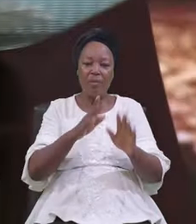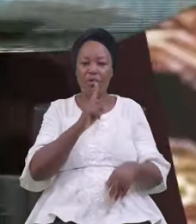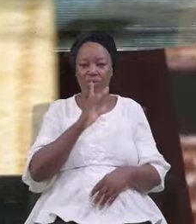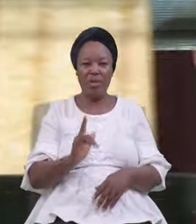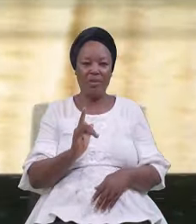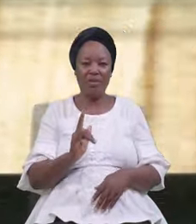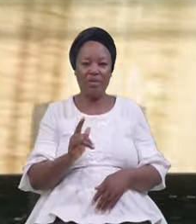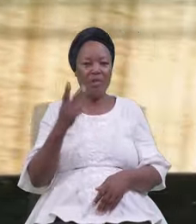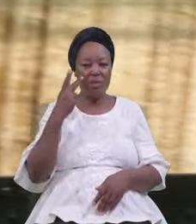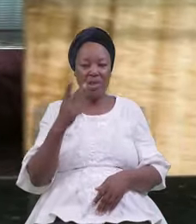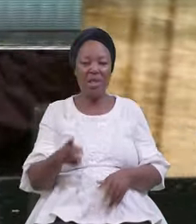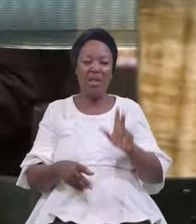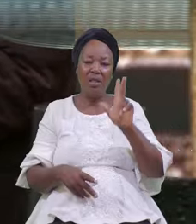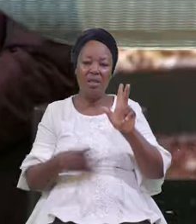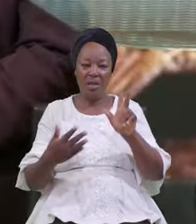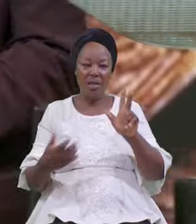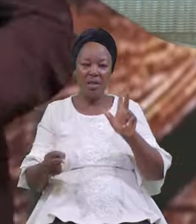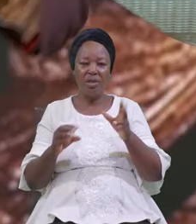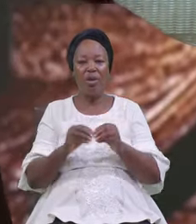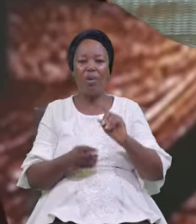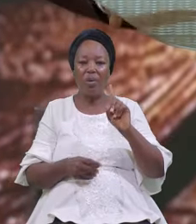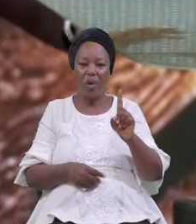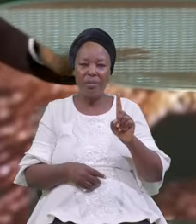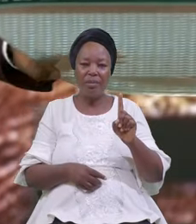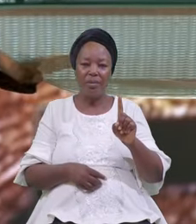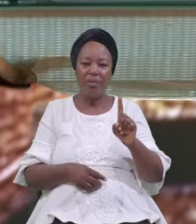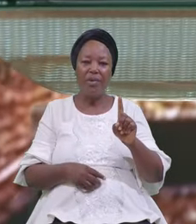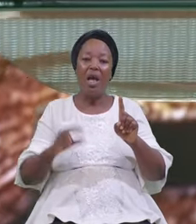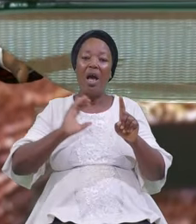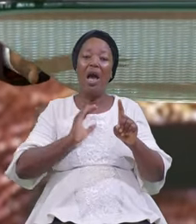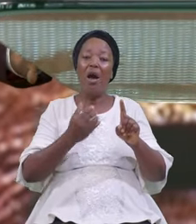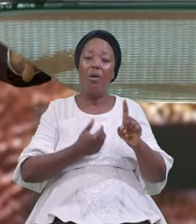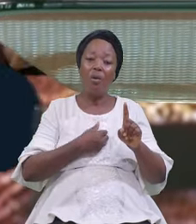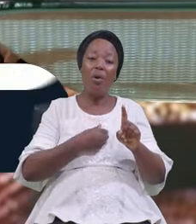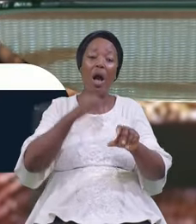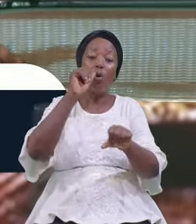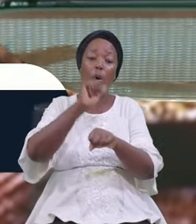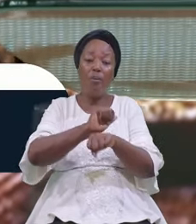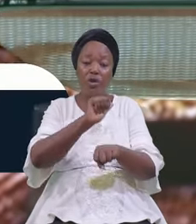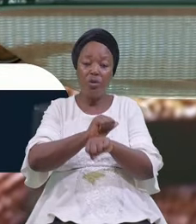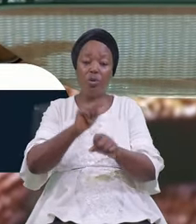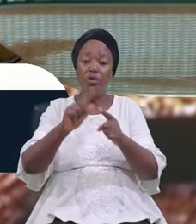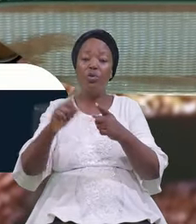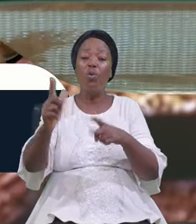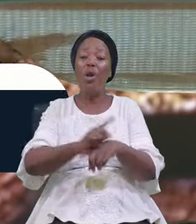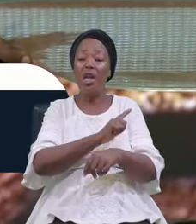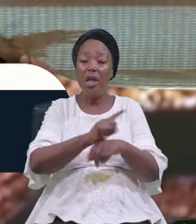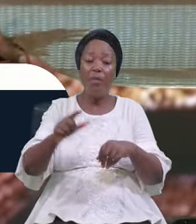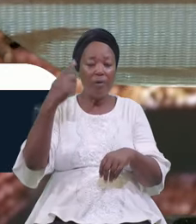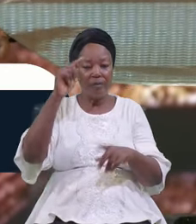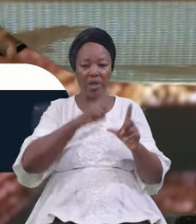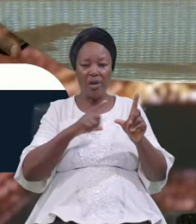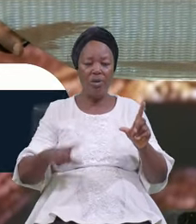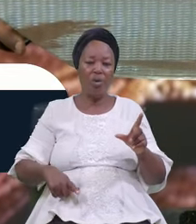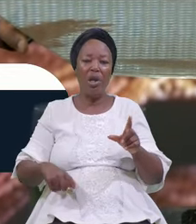looking at three things here. Number one, our commission to labor for the Lord. Number